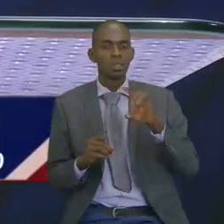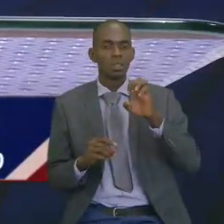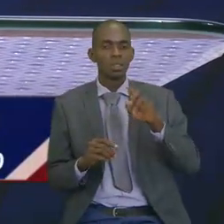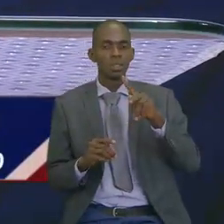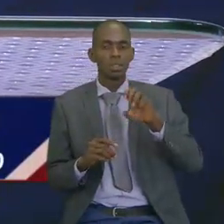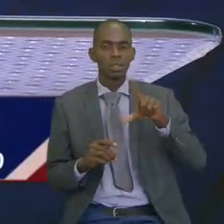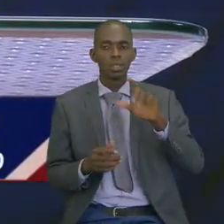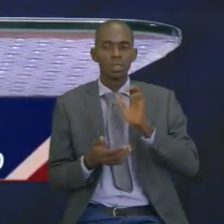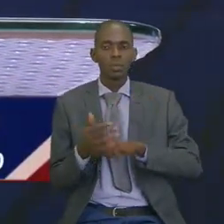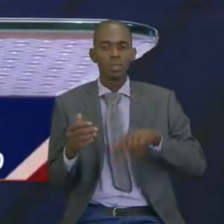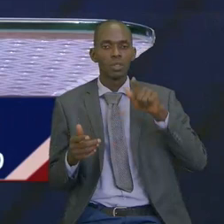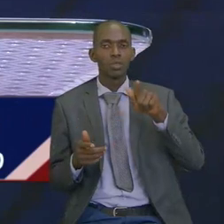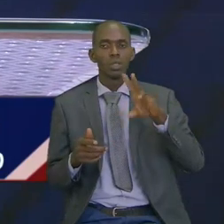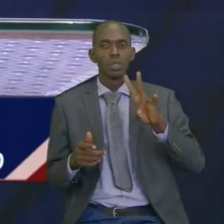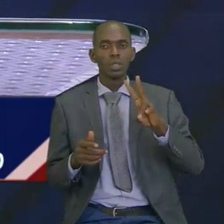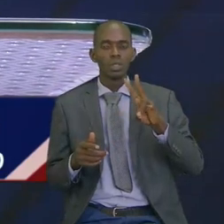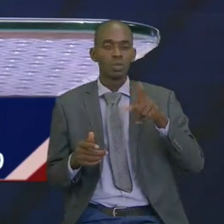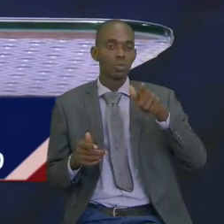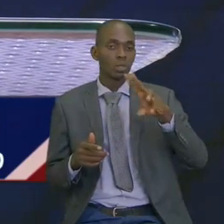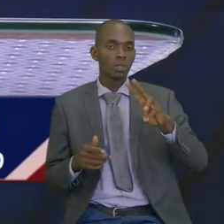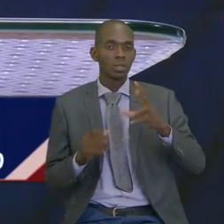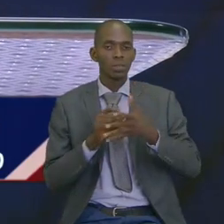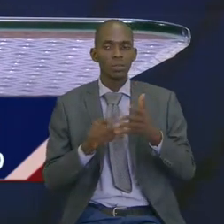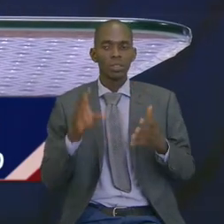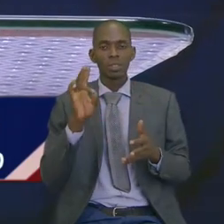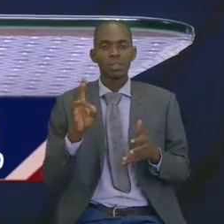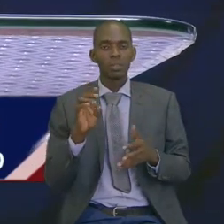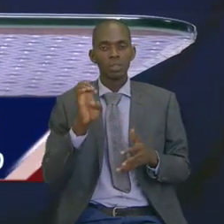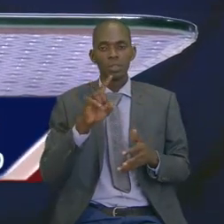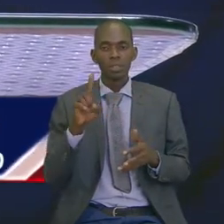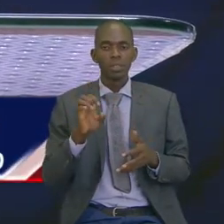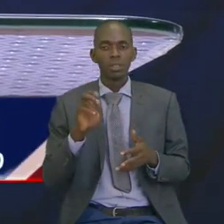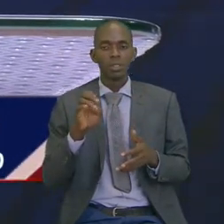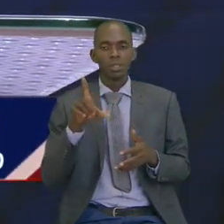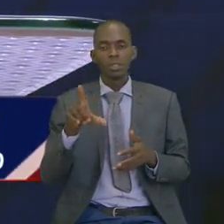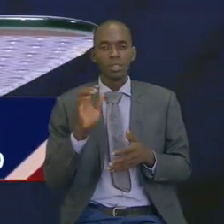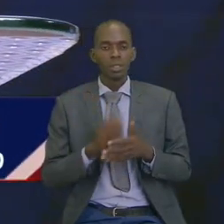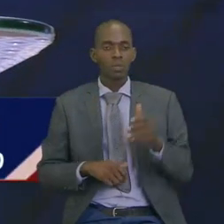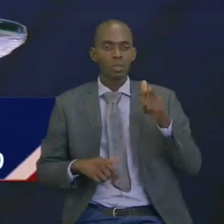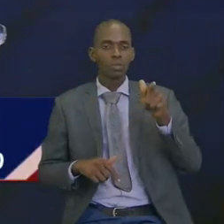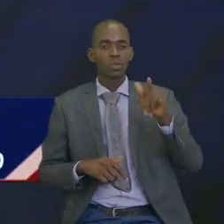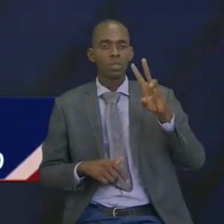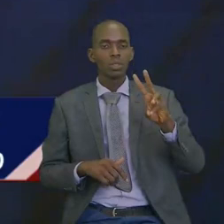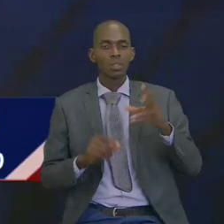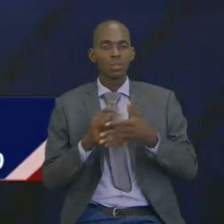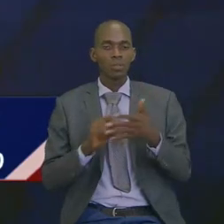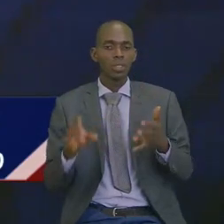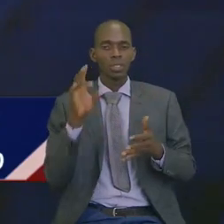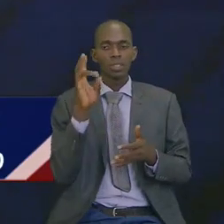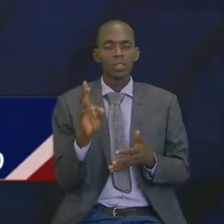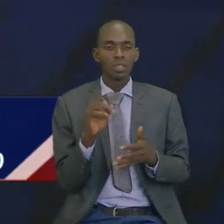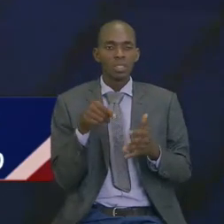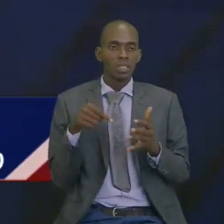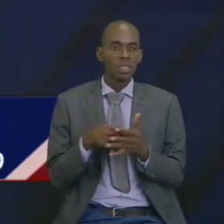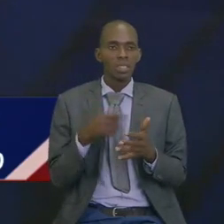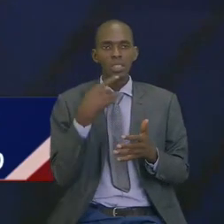26. We're reading from verse 7. Ezekiel 26 verse 7. For thus says